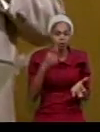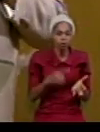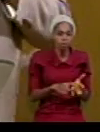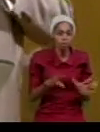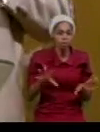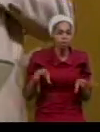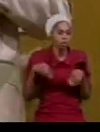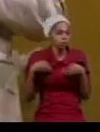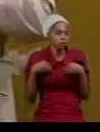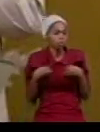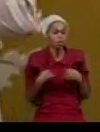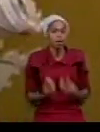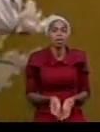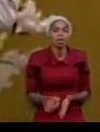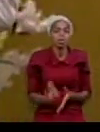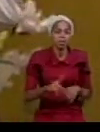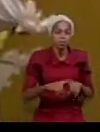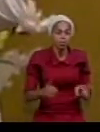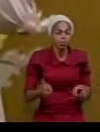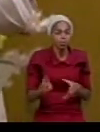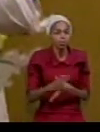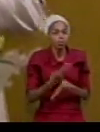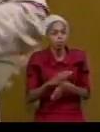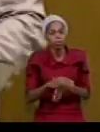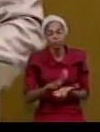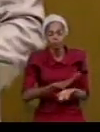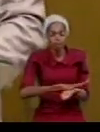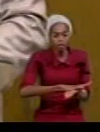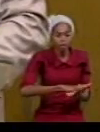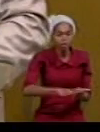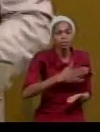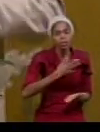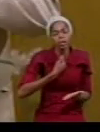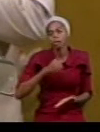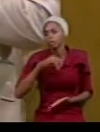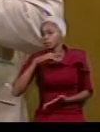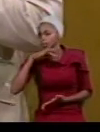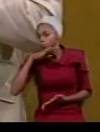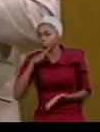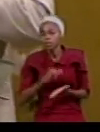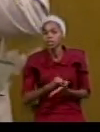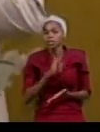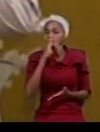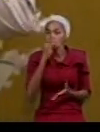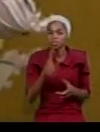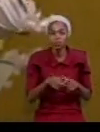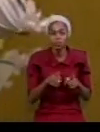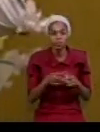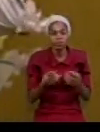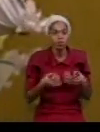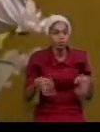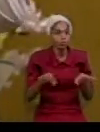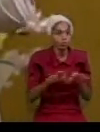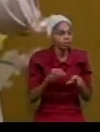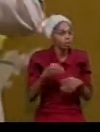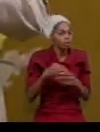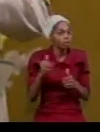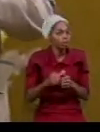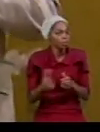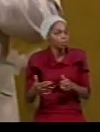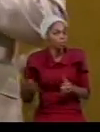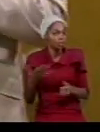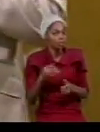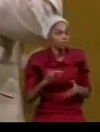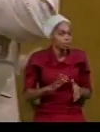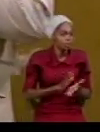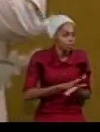between clean and unclean. And that's very important, that in everything, there is clean and unclean.